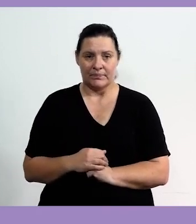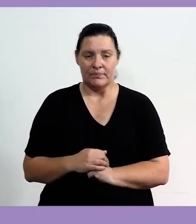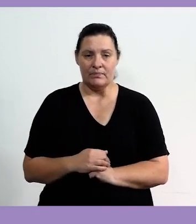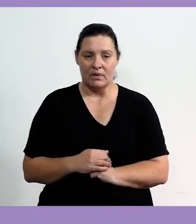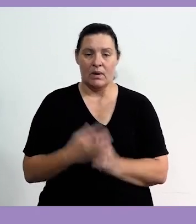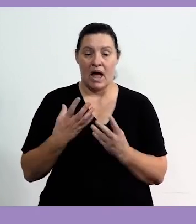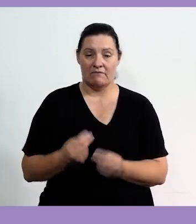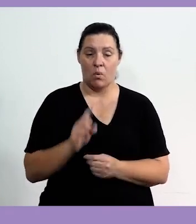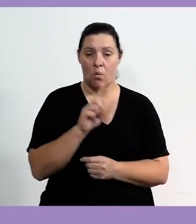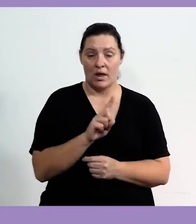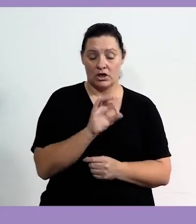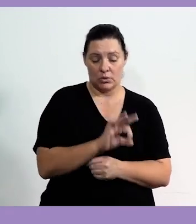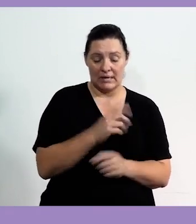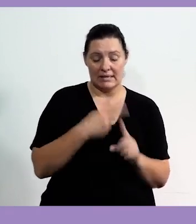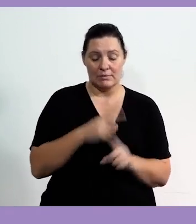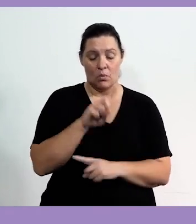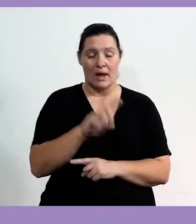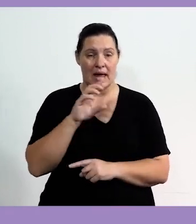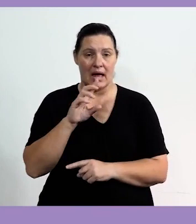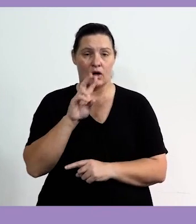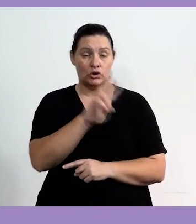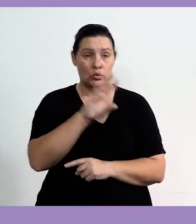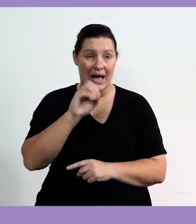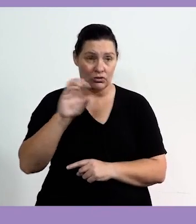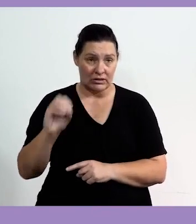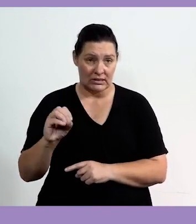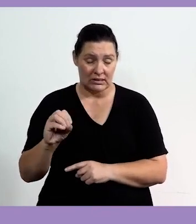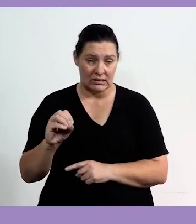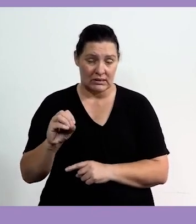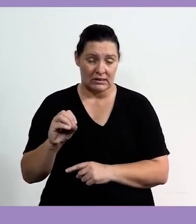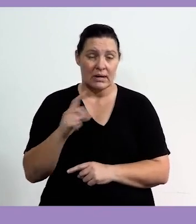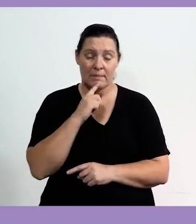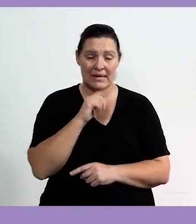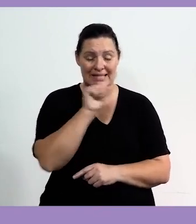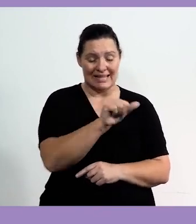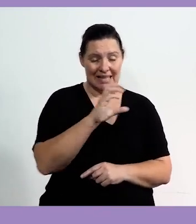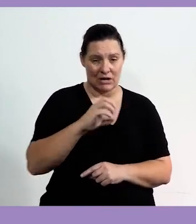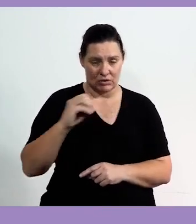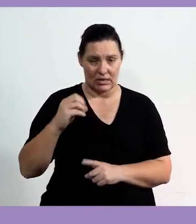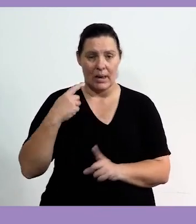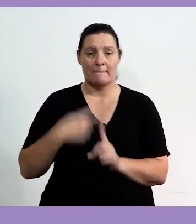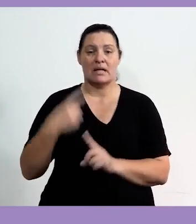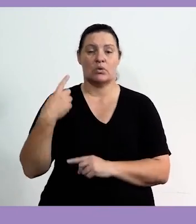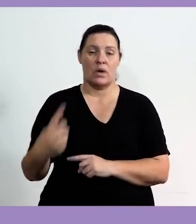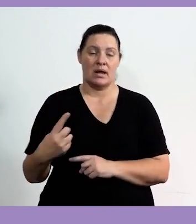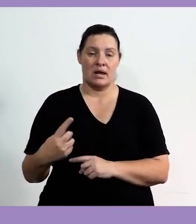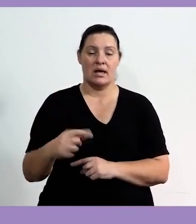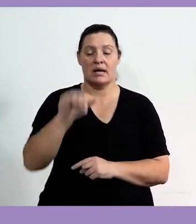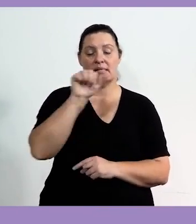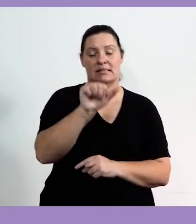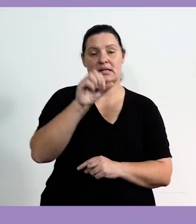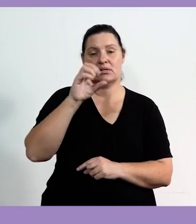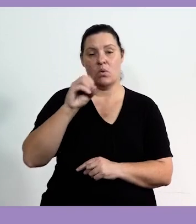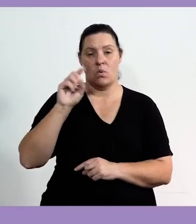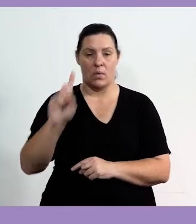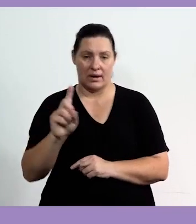151. And then when we say 3 multiplied by 200, that is 600. And when we add 1,